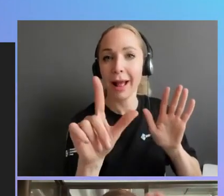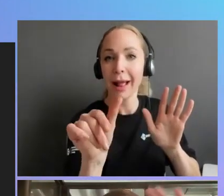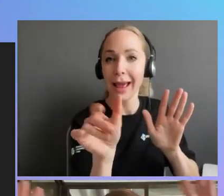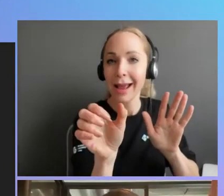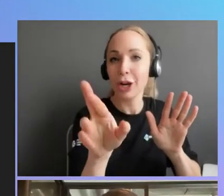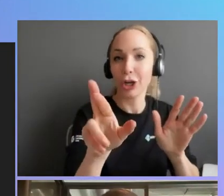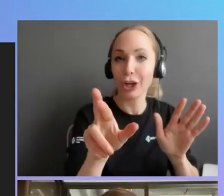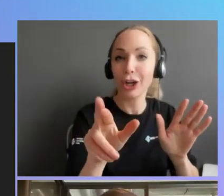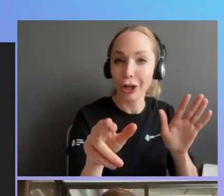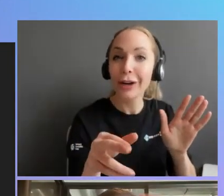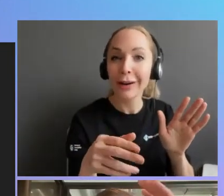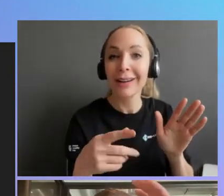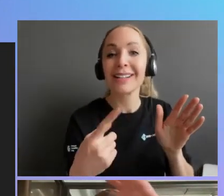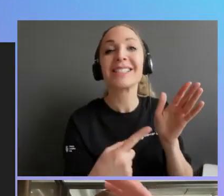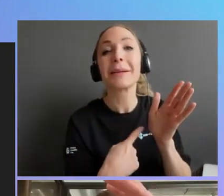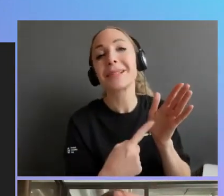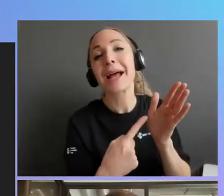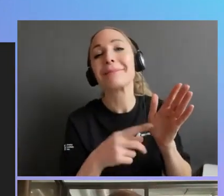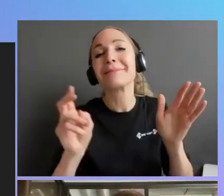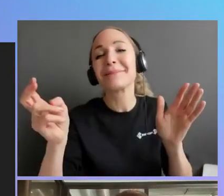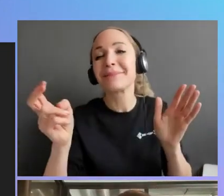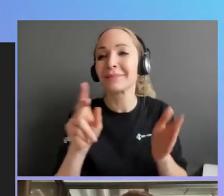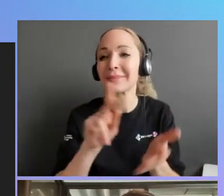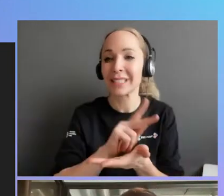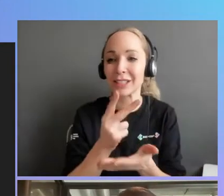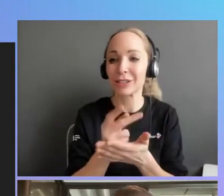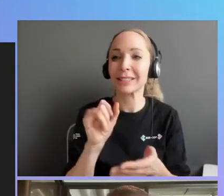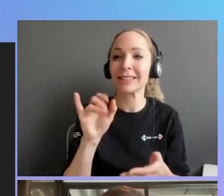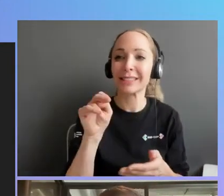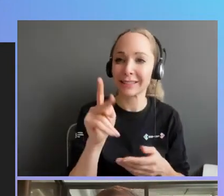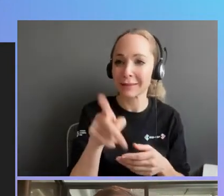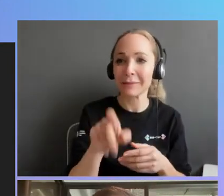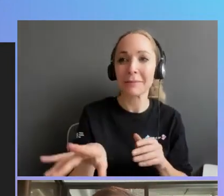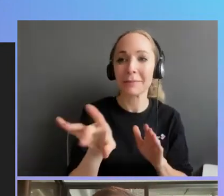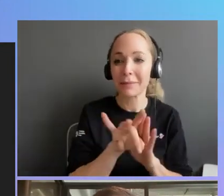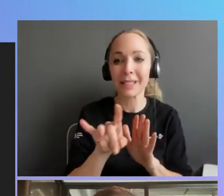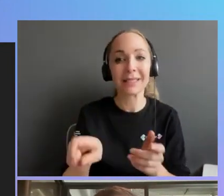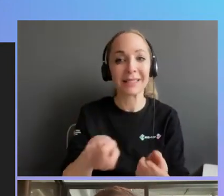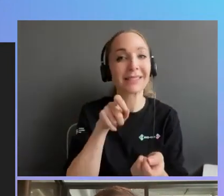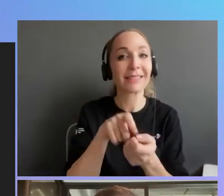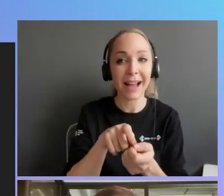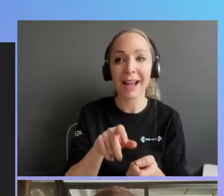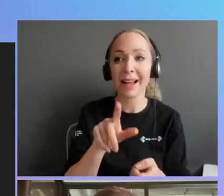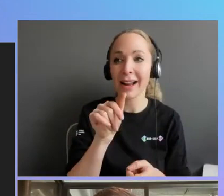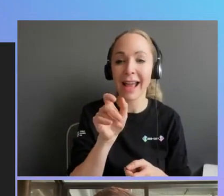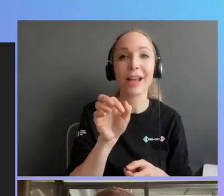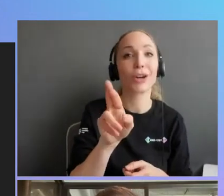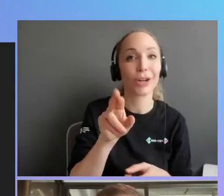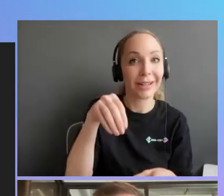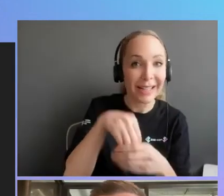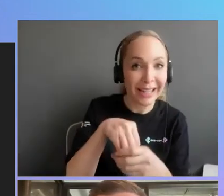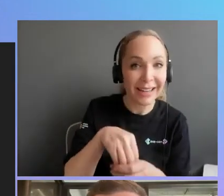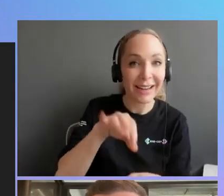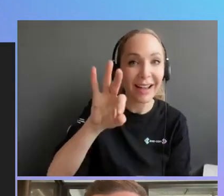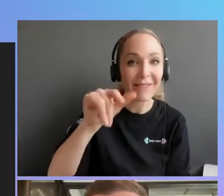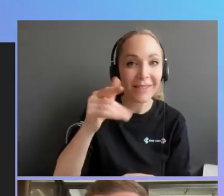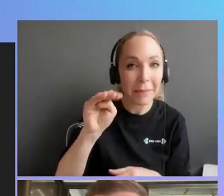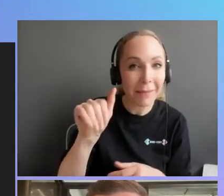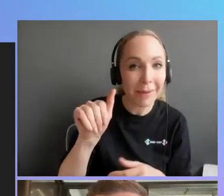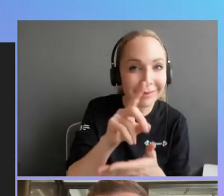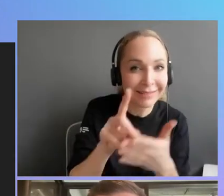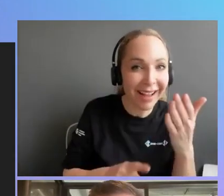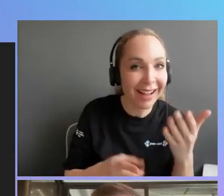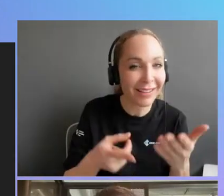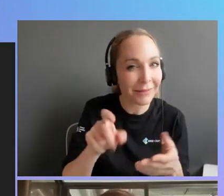actually a kitchen sink style design. So you want to make sure you're selecting the exact layers in your Figma designs that you want to scan. So I'm going to